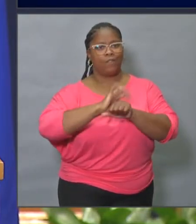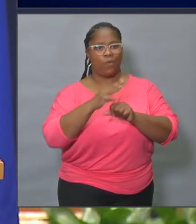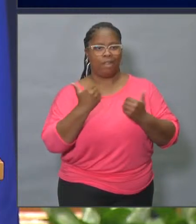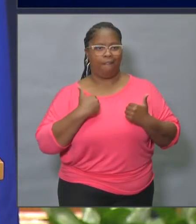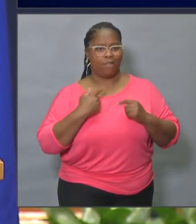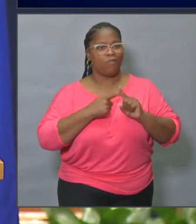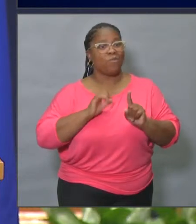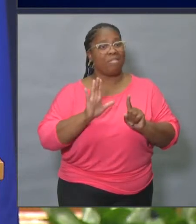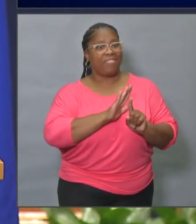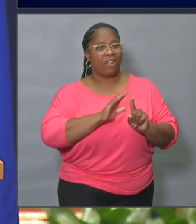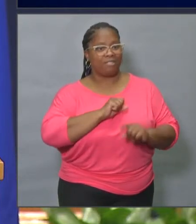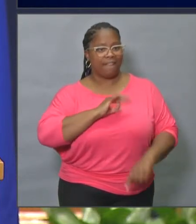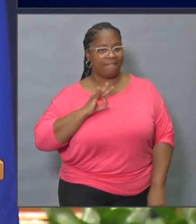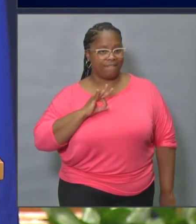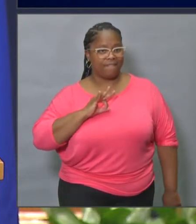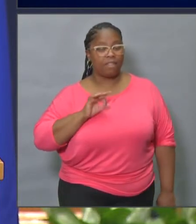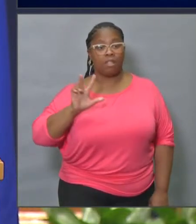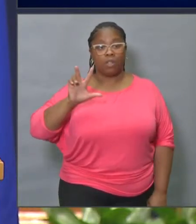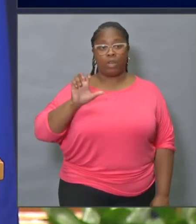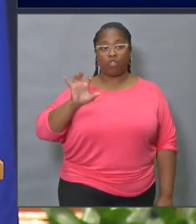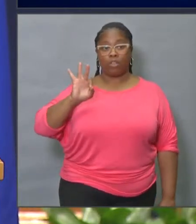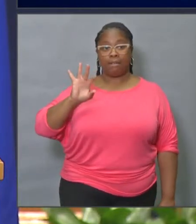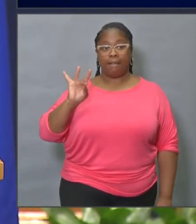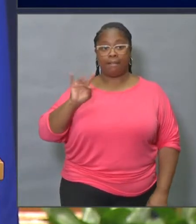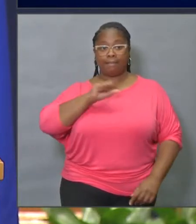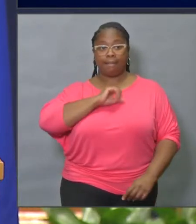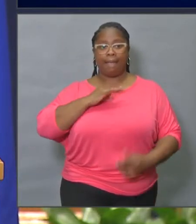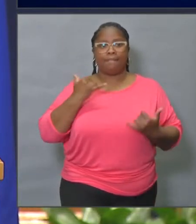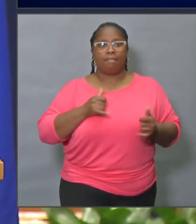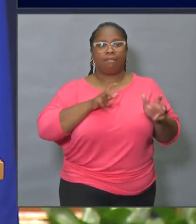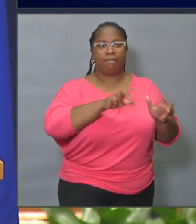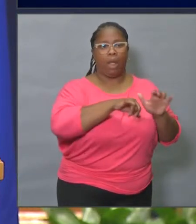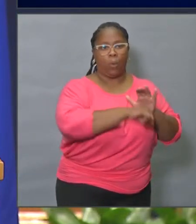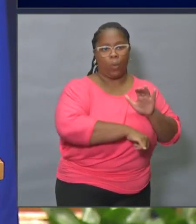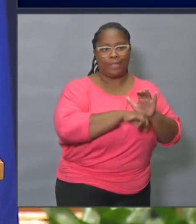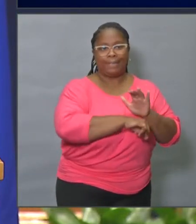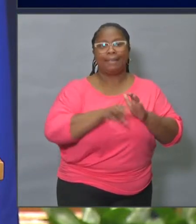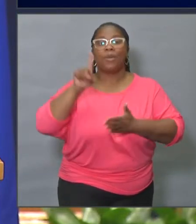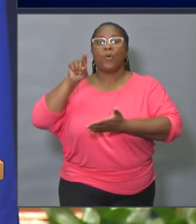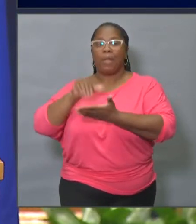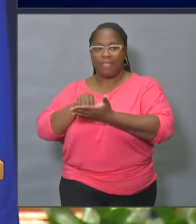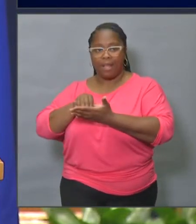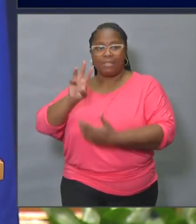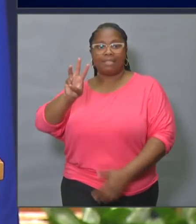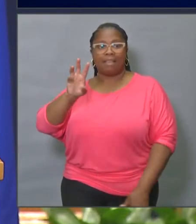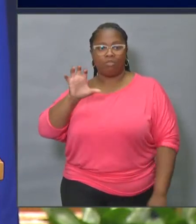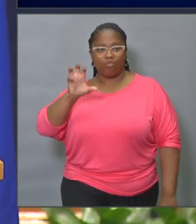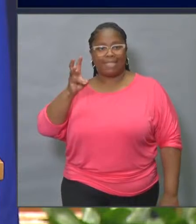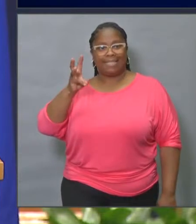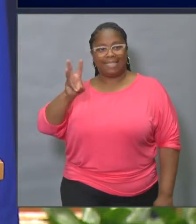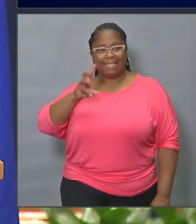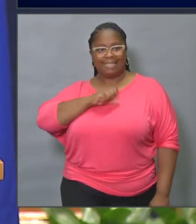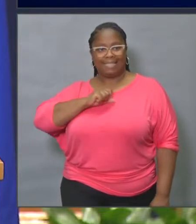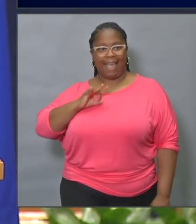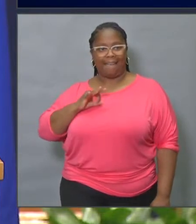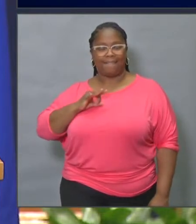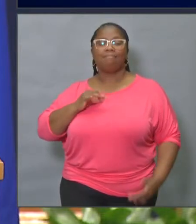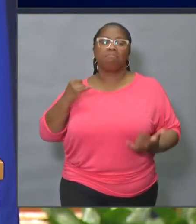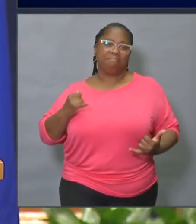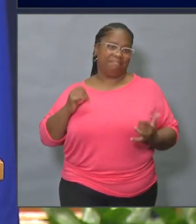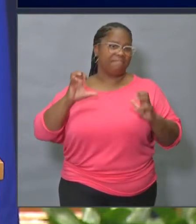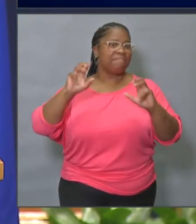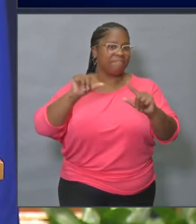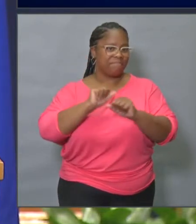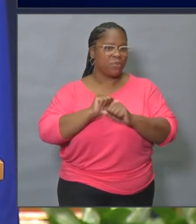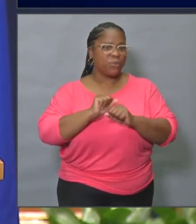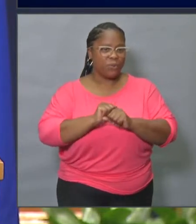staff, 398 staff who are quarantined, and 1,616 staff that have been able to return